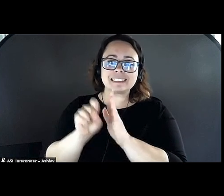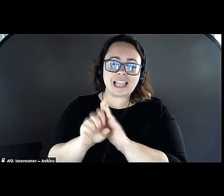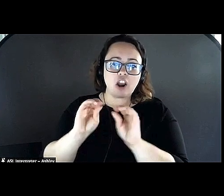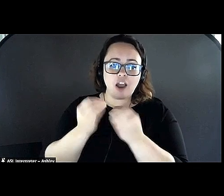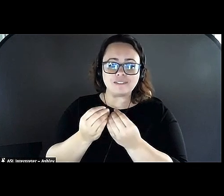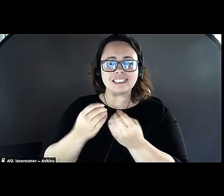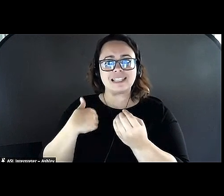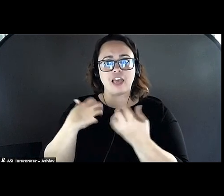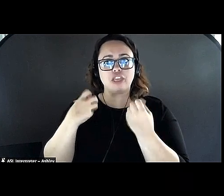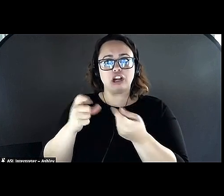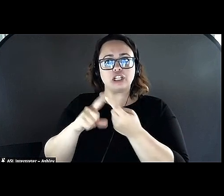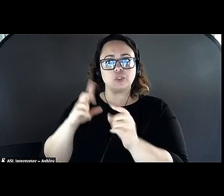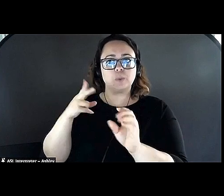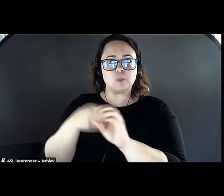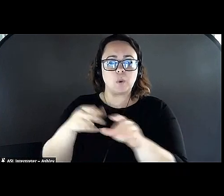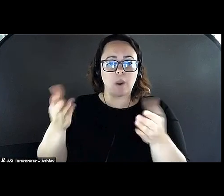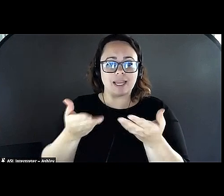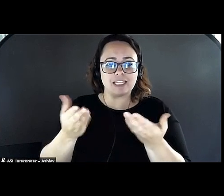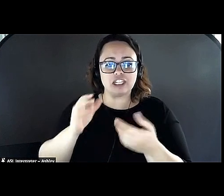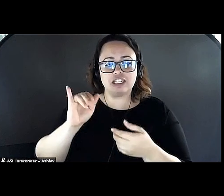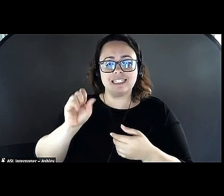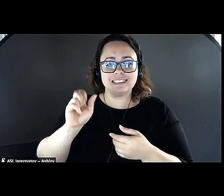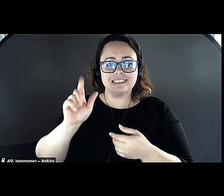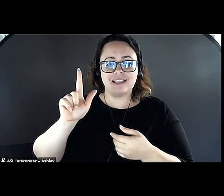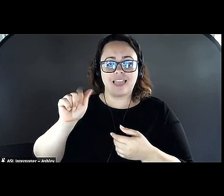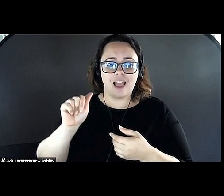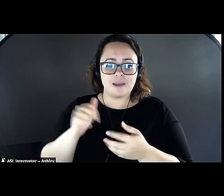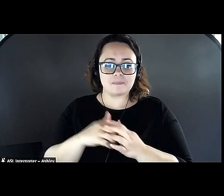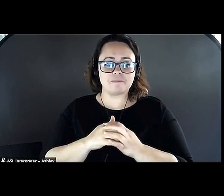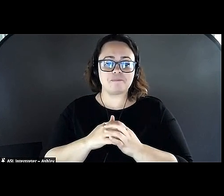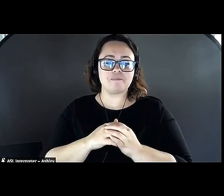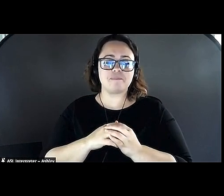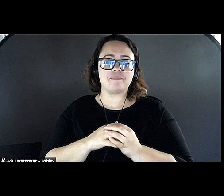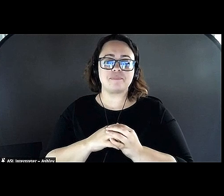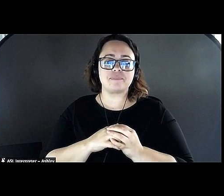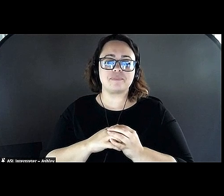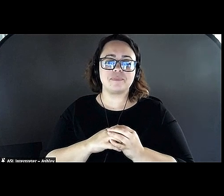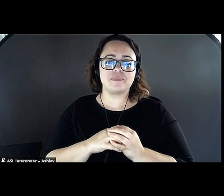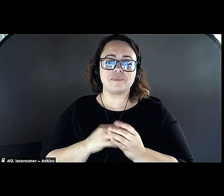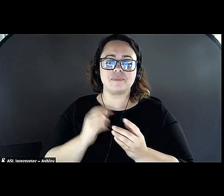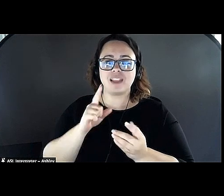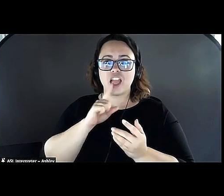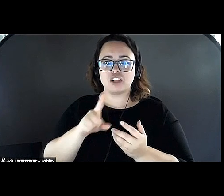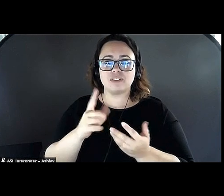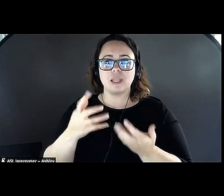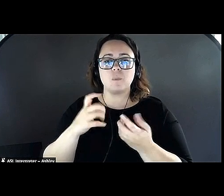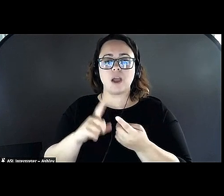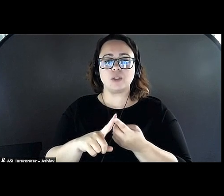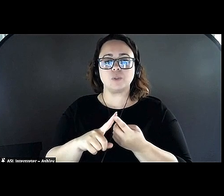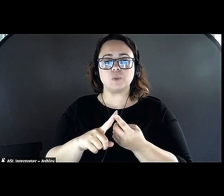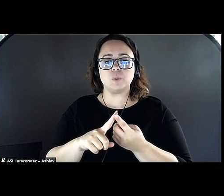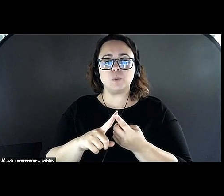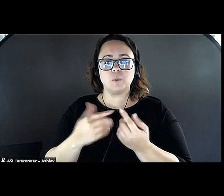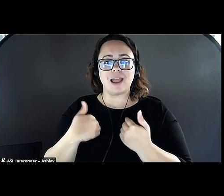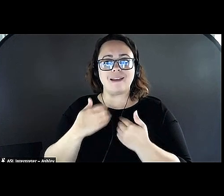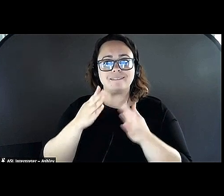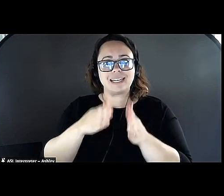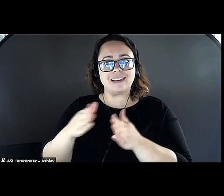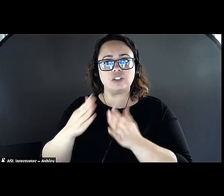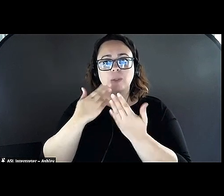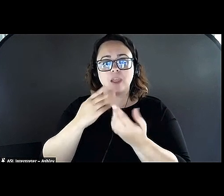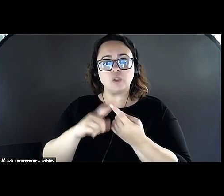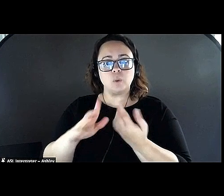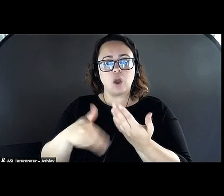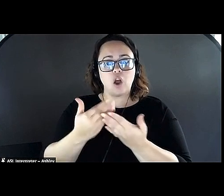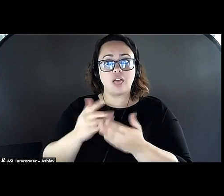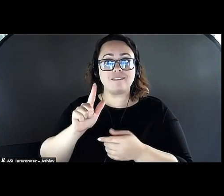to join us here in this mission. I really like to send an individual thank you to all of the